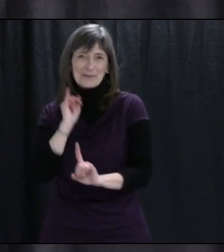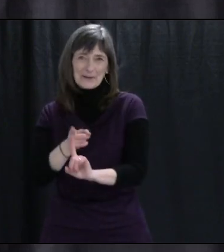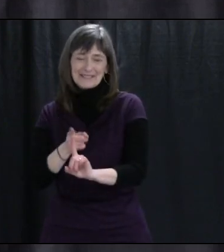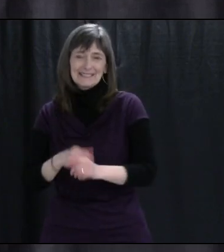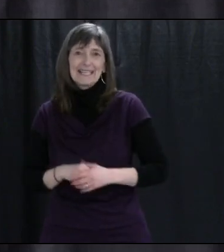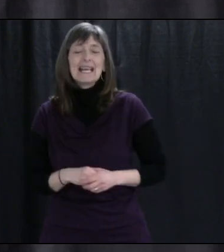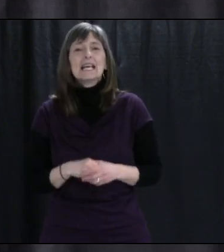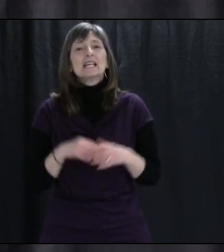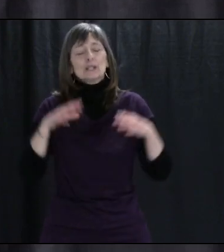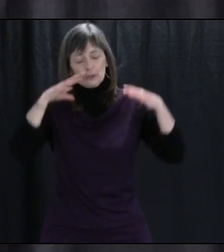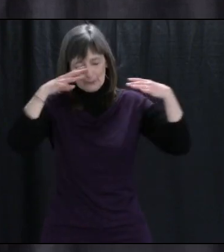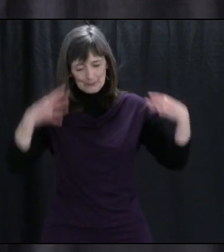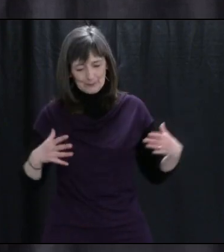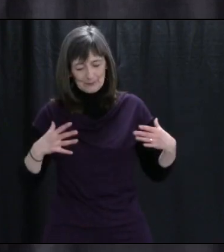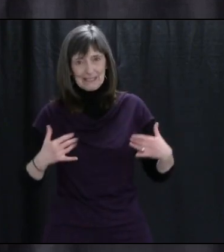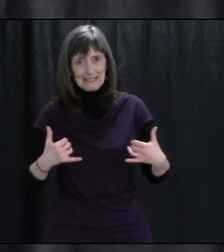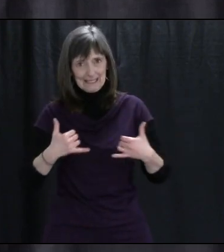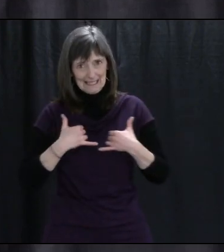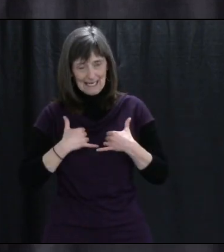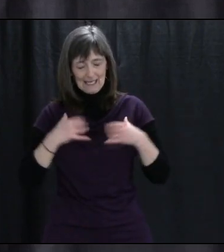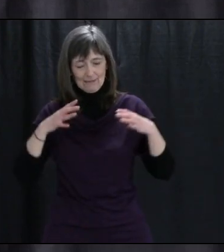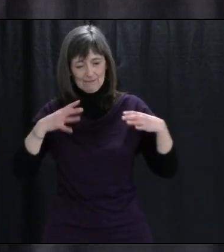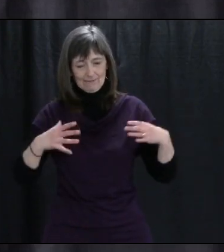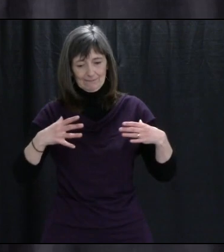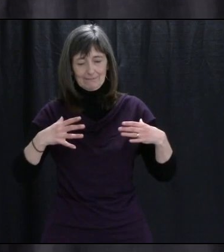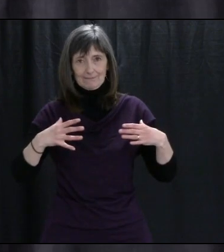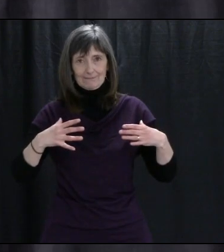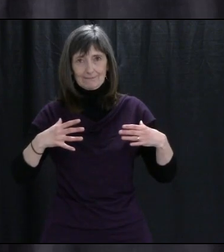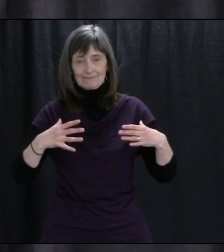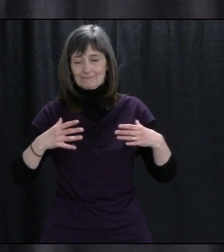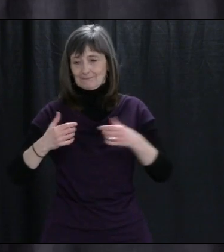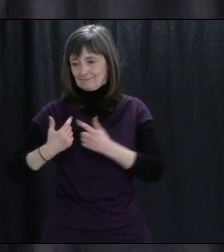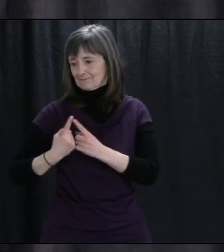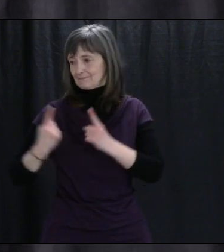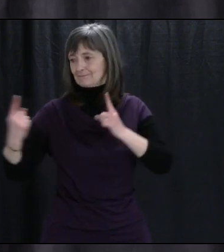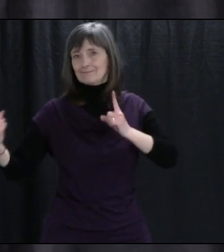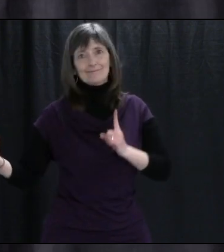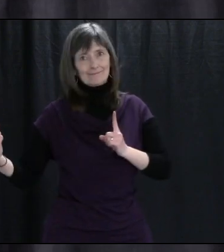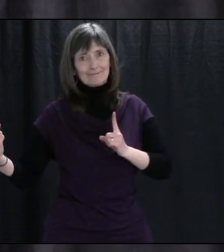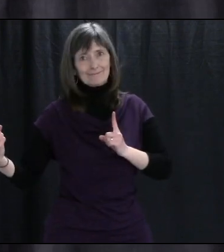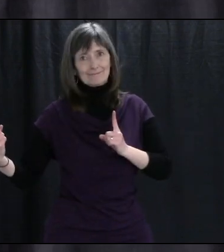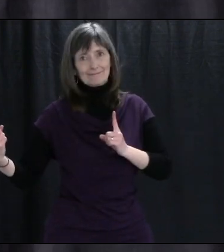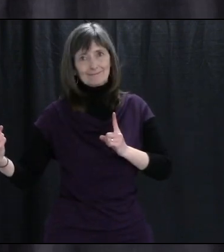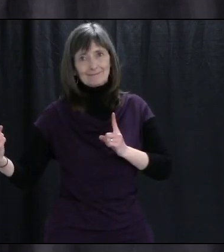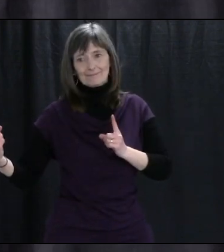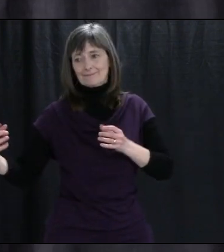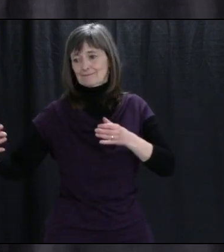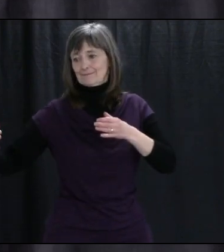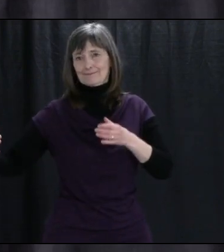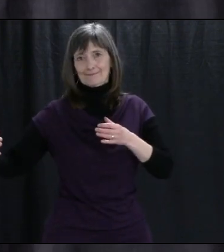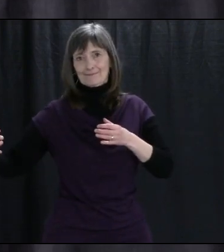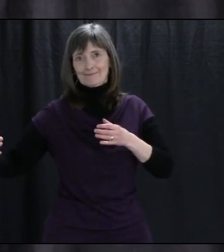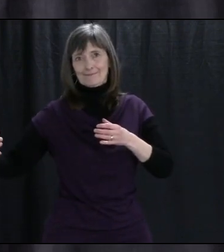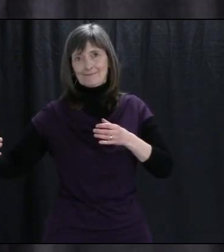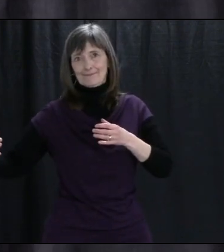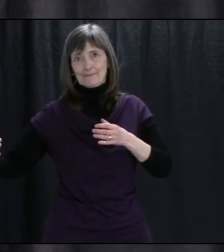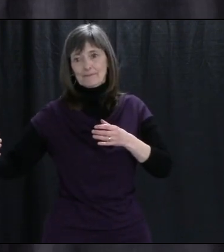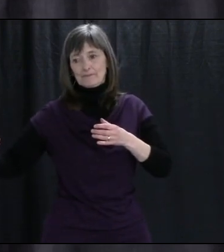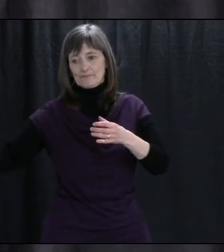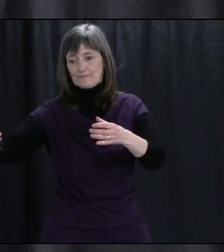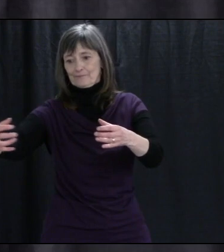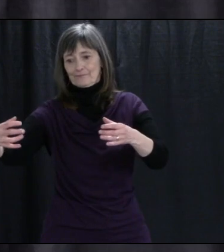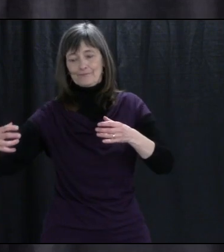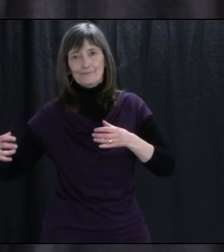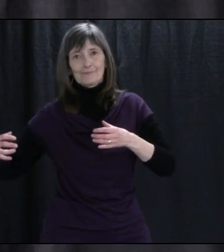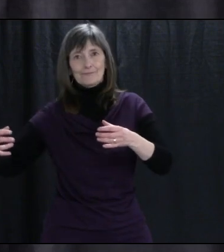your own bubble, trying to make sure that you stay distanced from other people, and just to